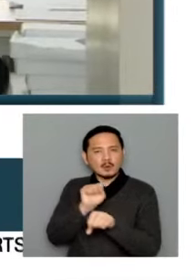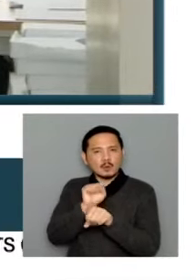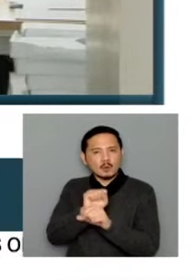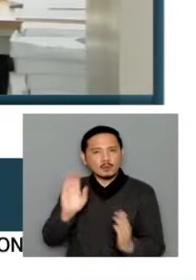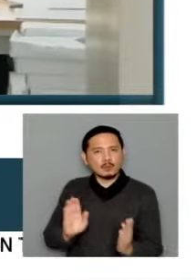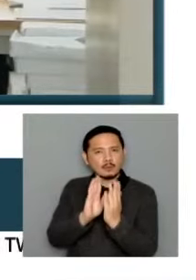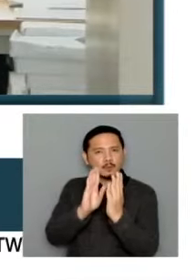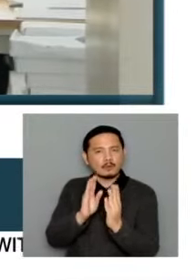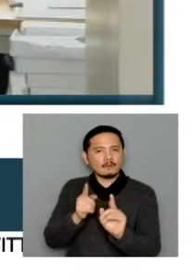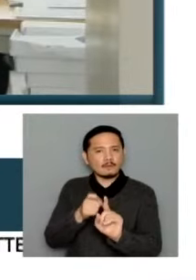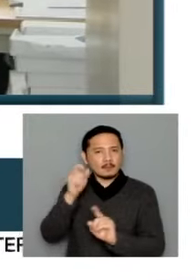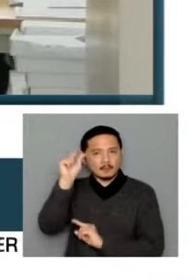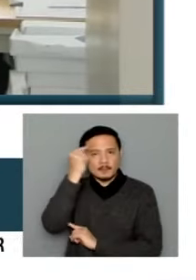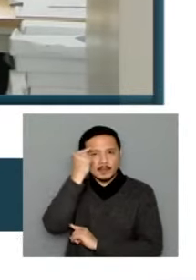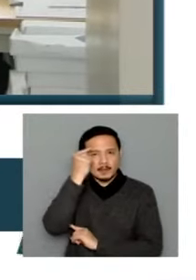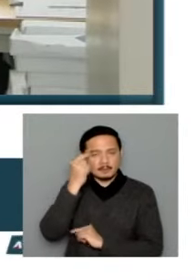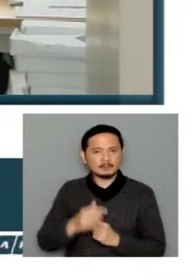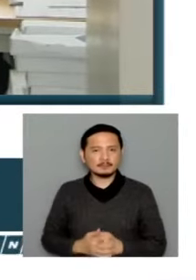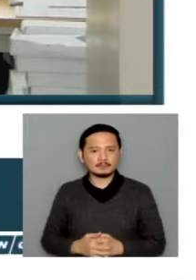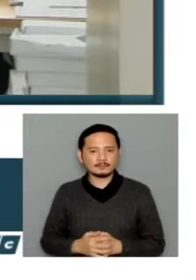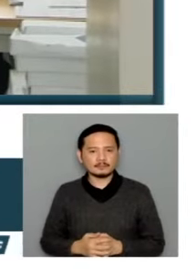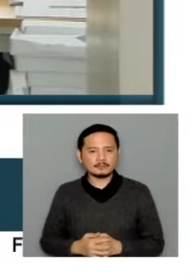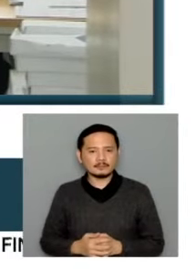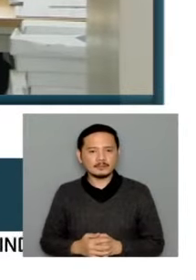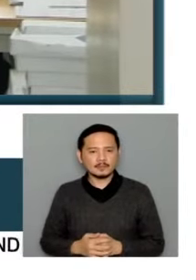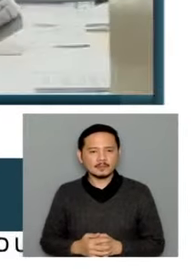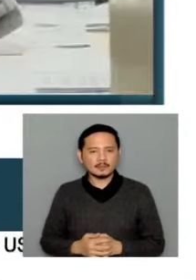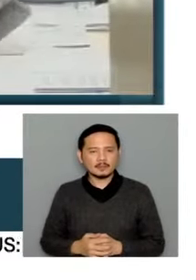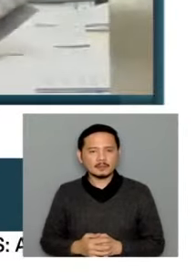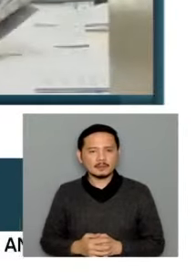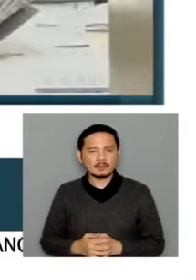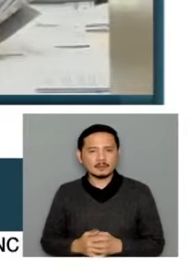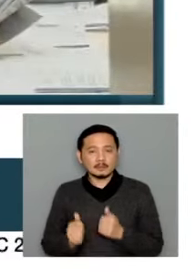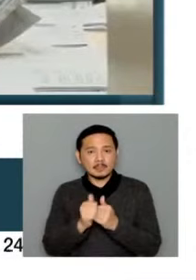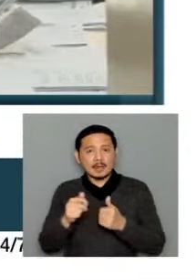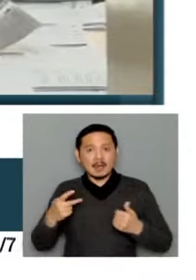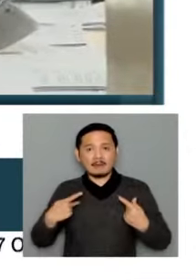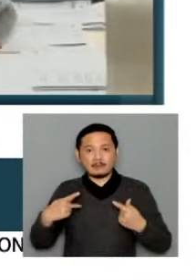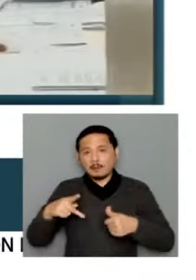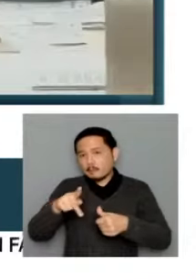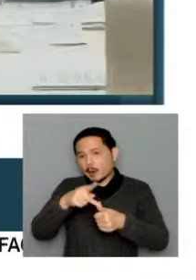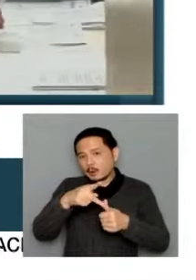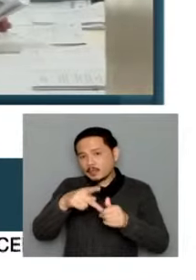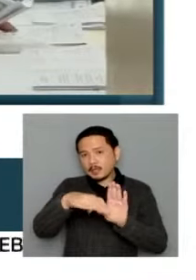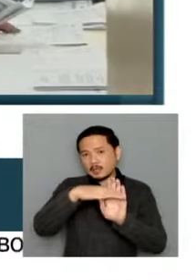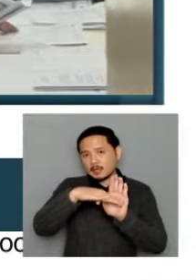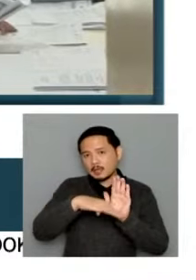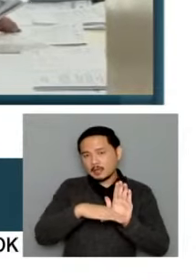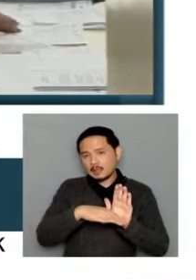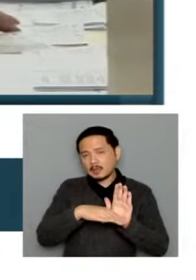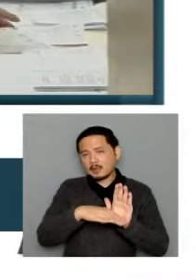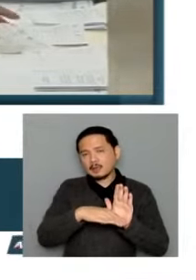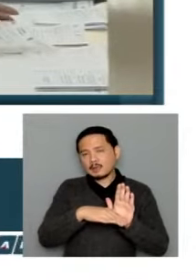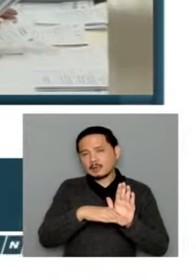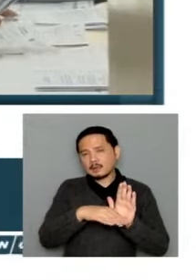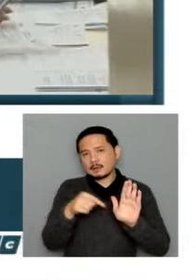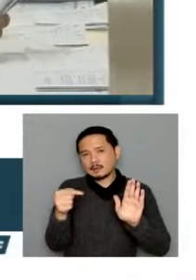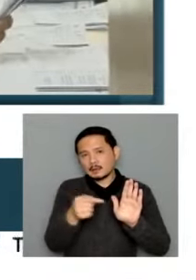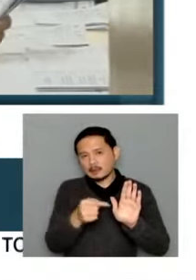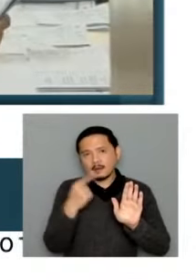the government. Correct. Who respect the priority that's being given to the restoration